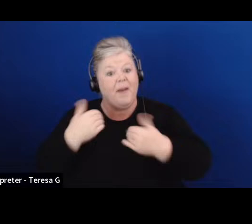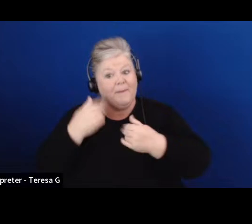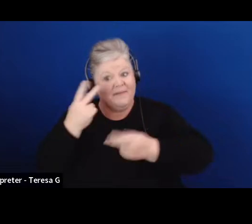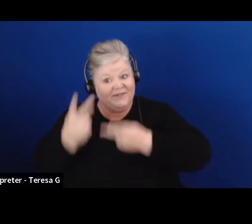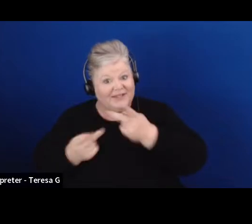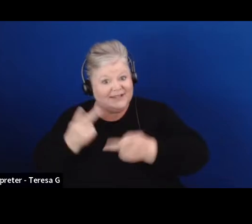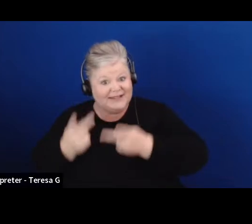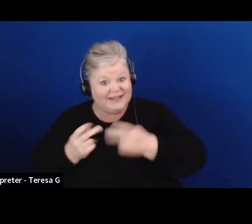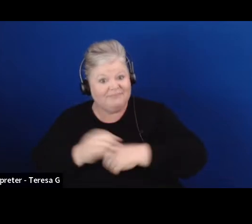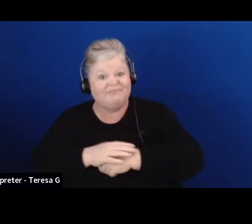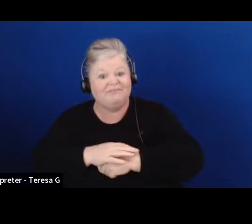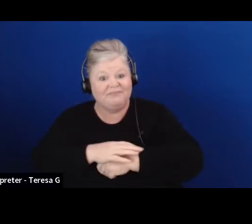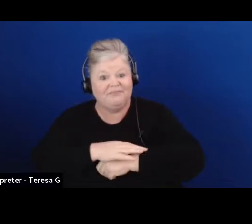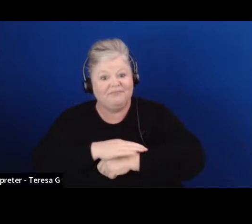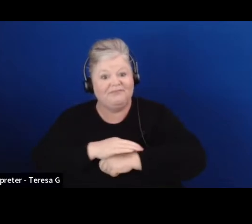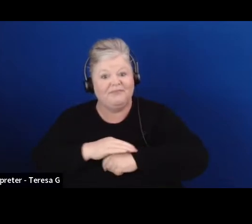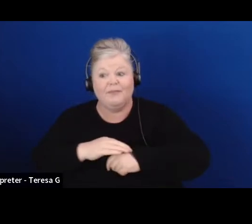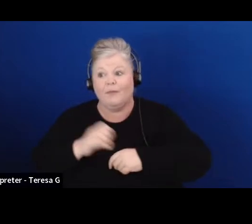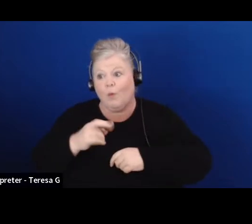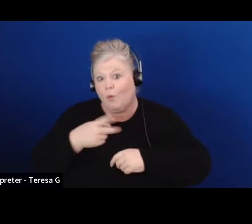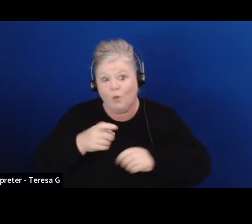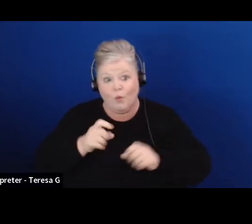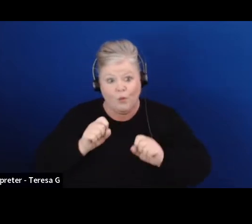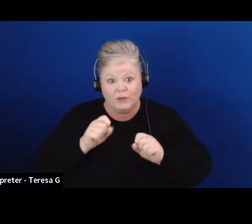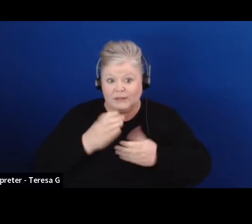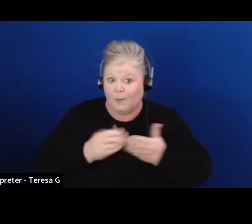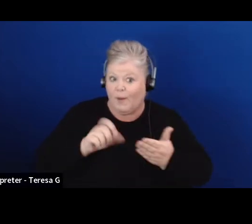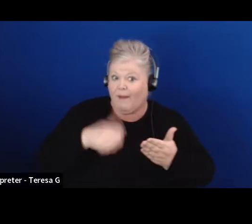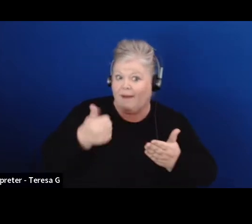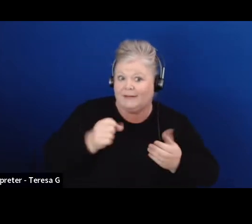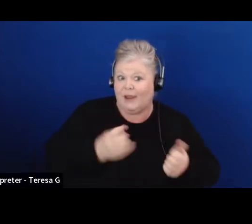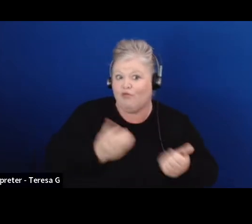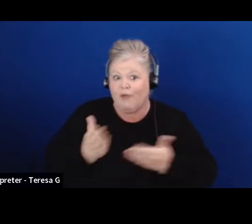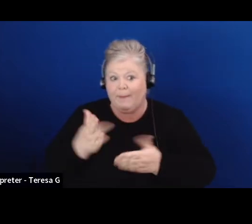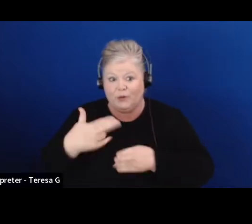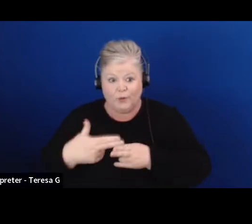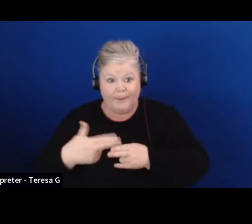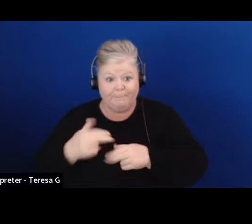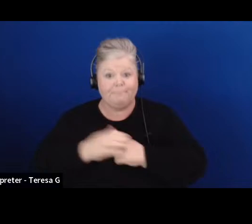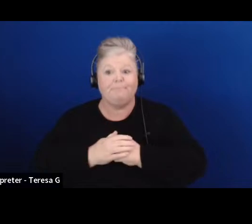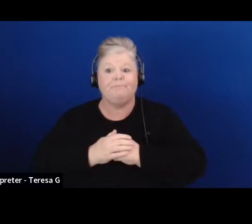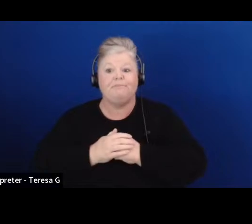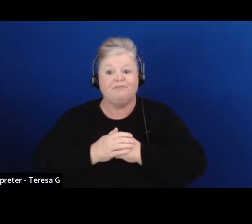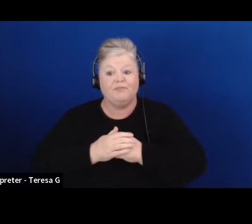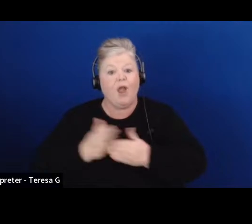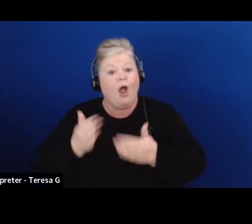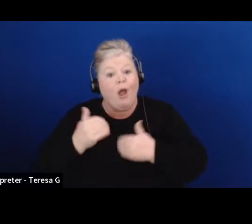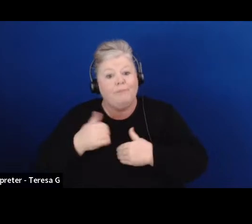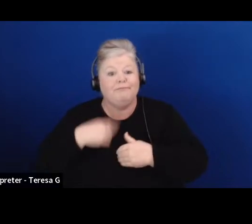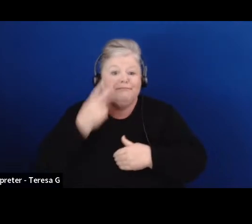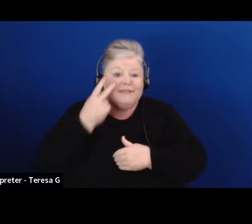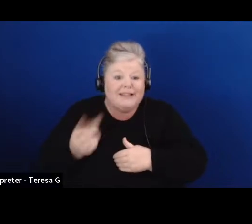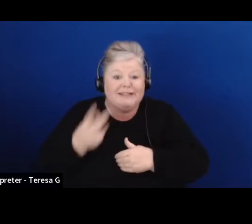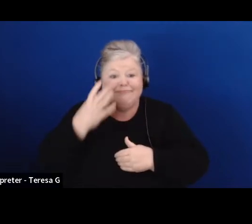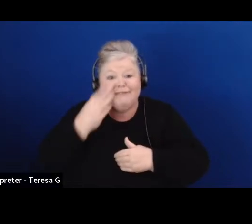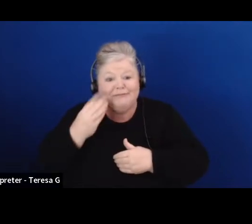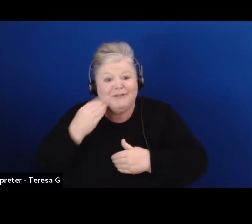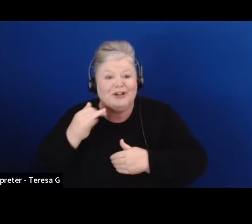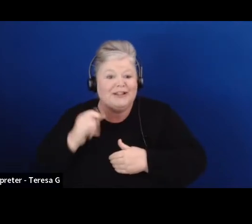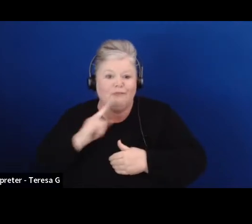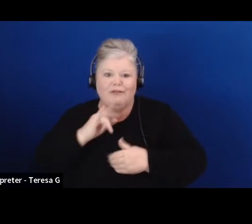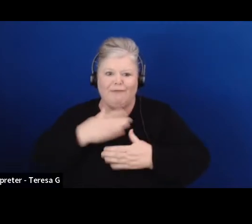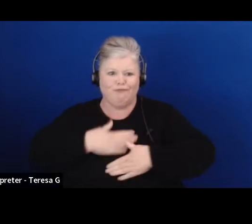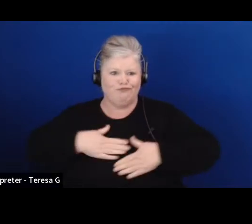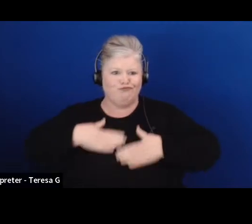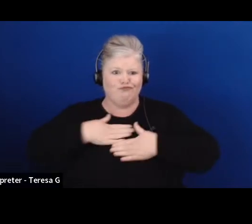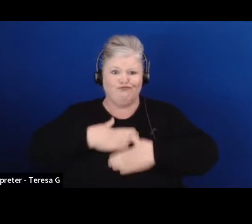someone you recommend to see and experience a meeting and how enjoyable and educational it is